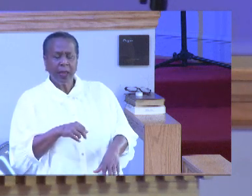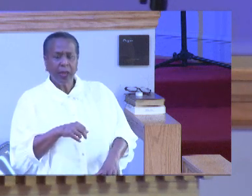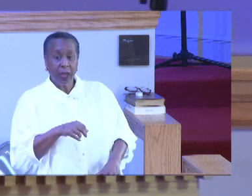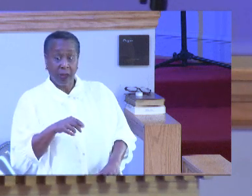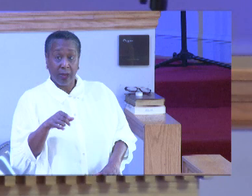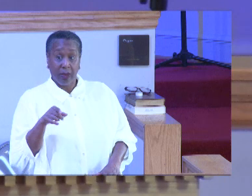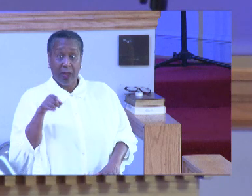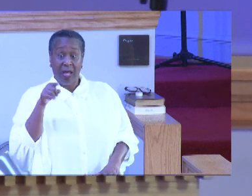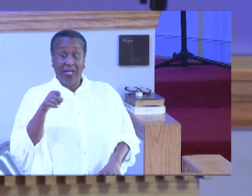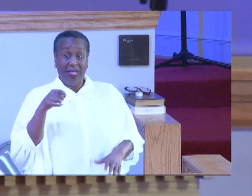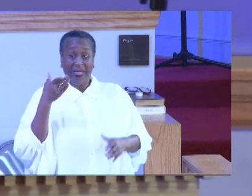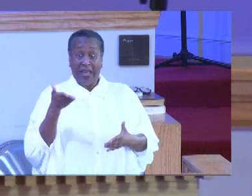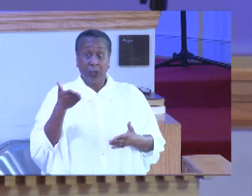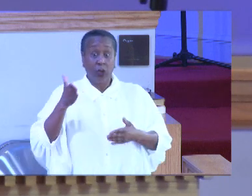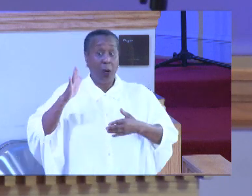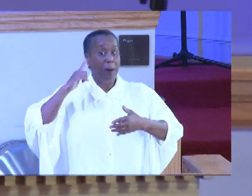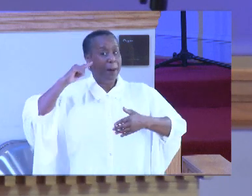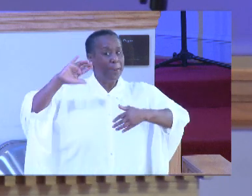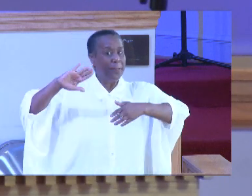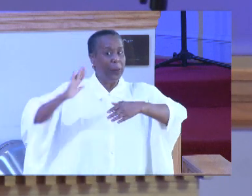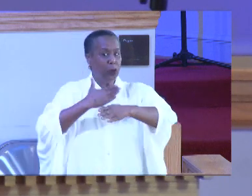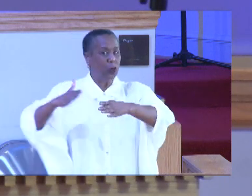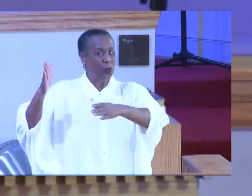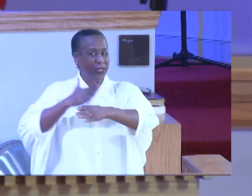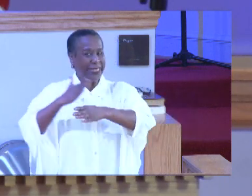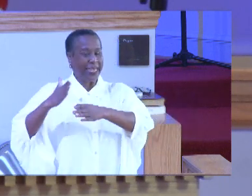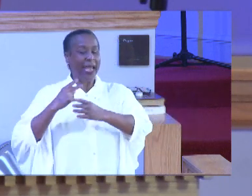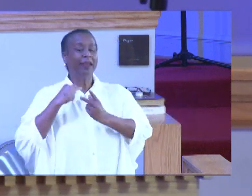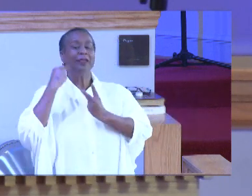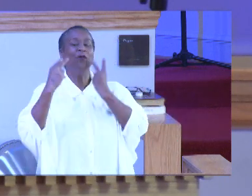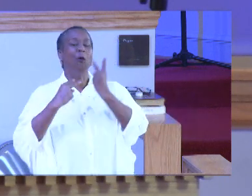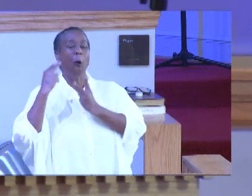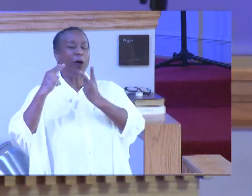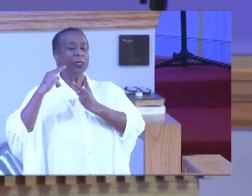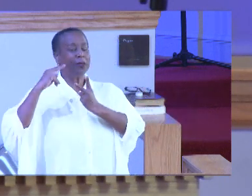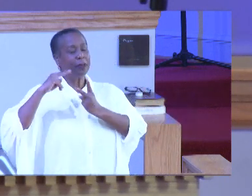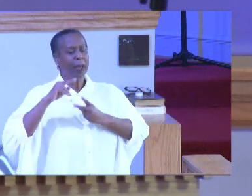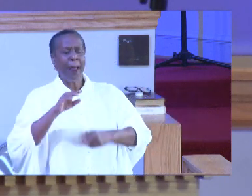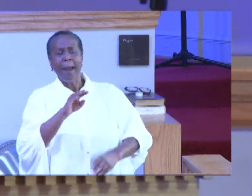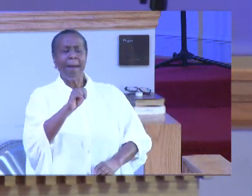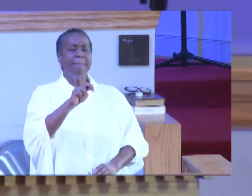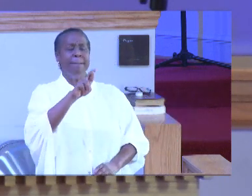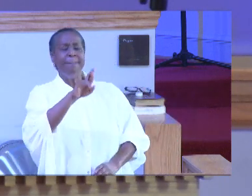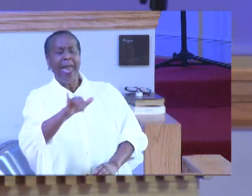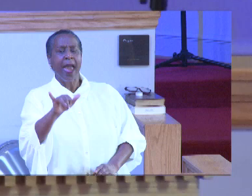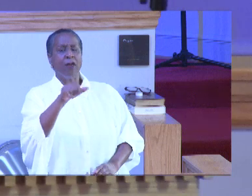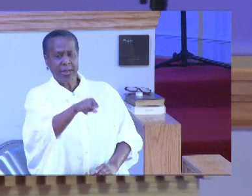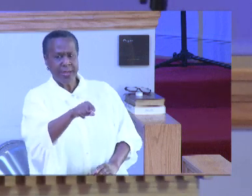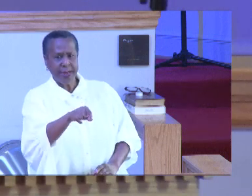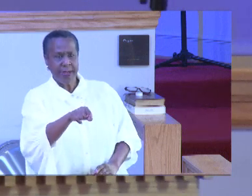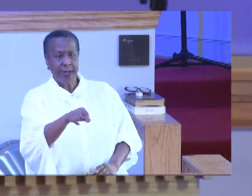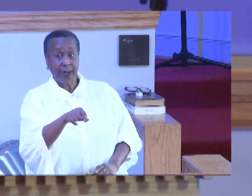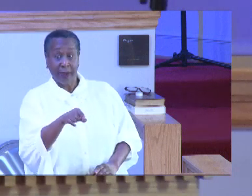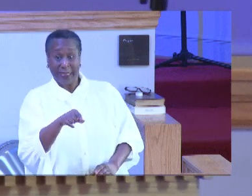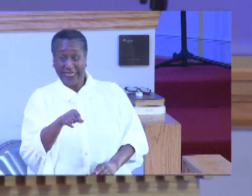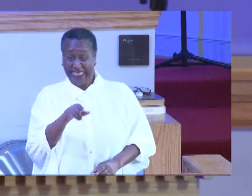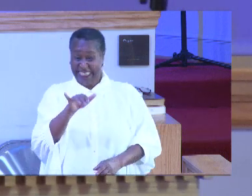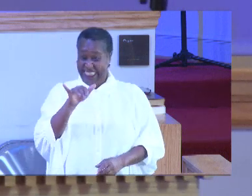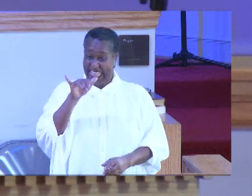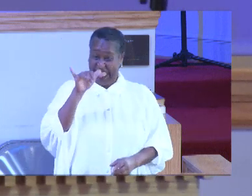There is music in his pronunciation. Mary. And in